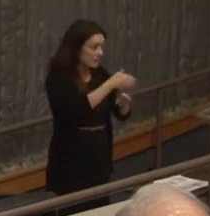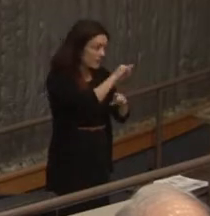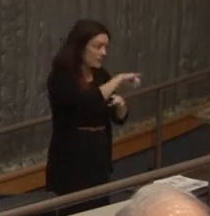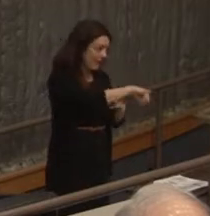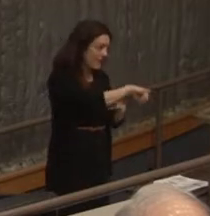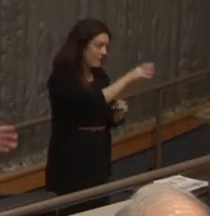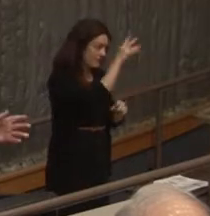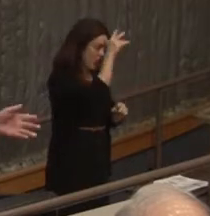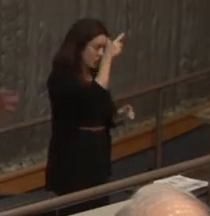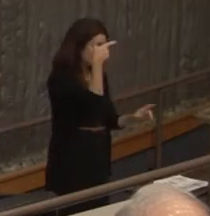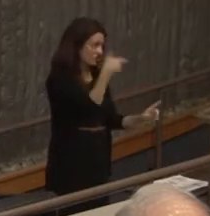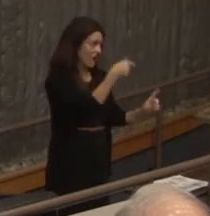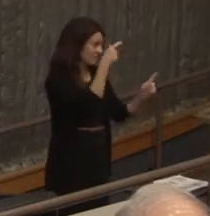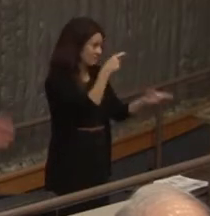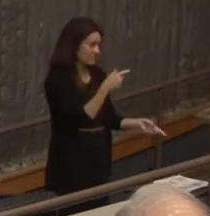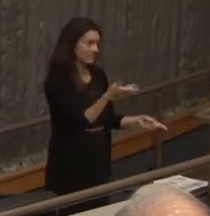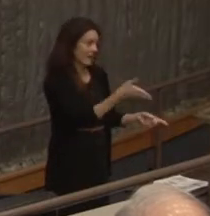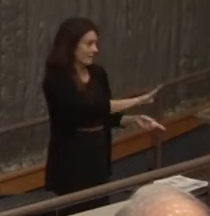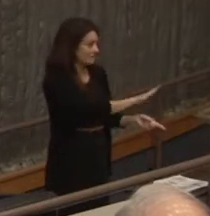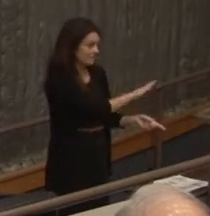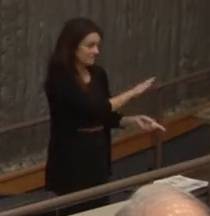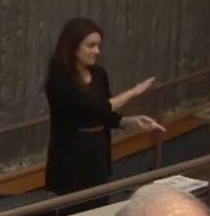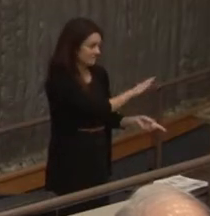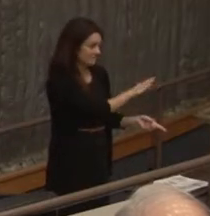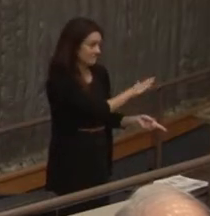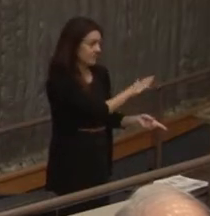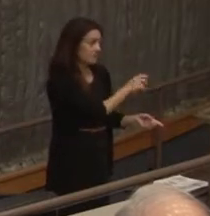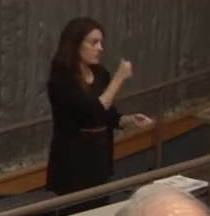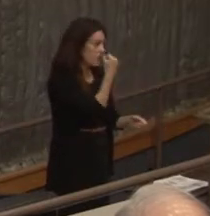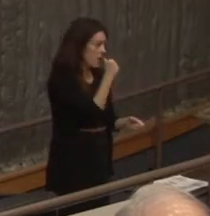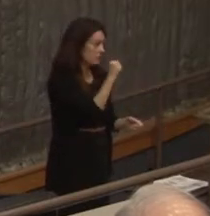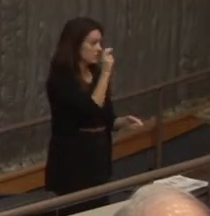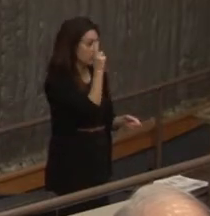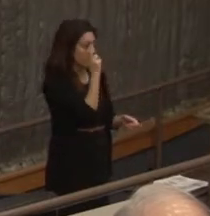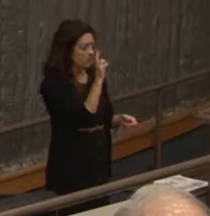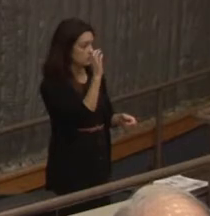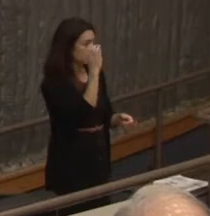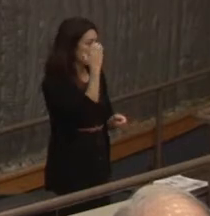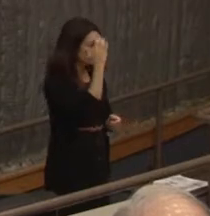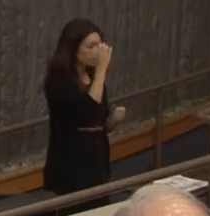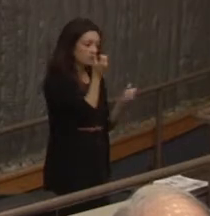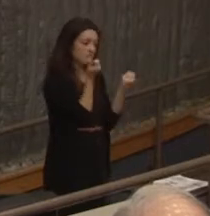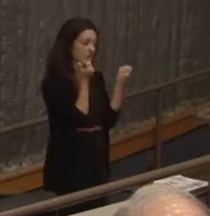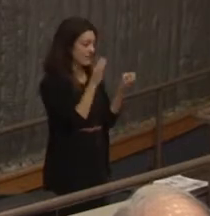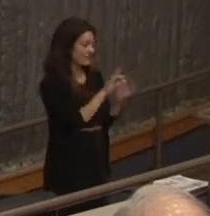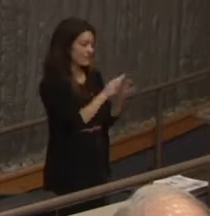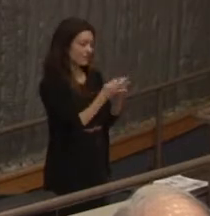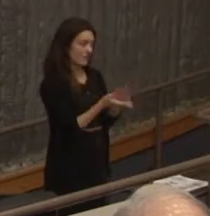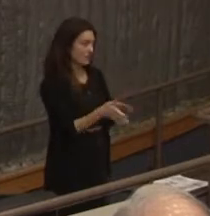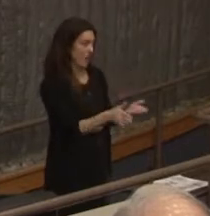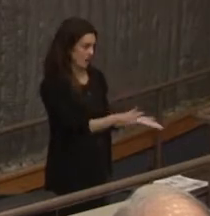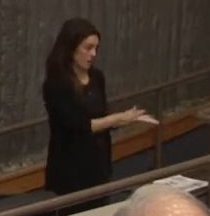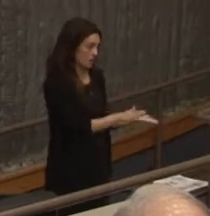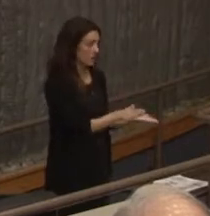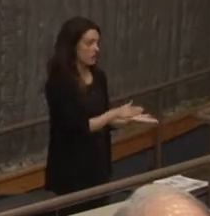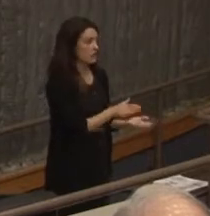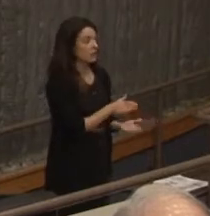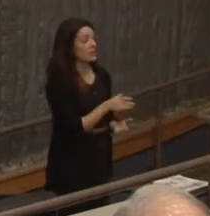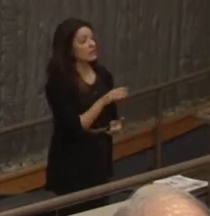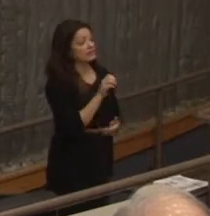his father, aunts, uncles, cousins, you know, large group. He and his mother were